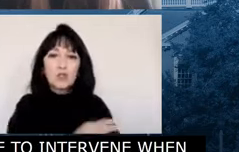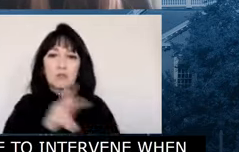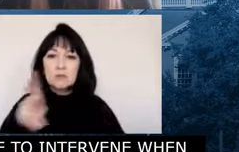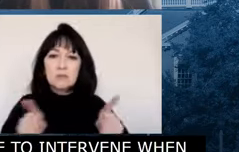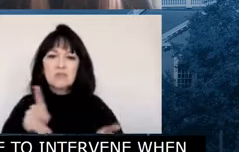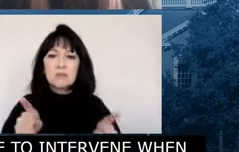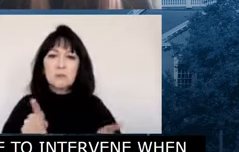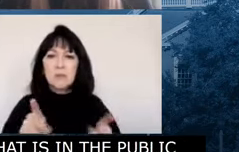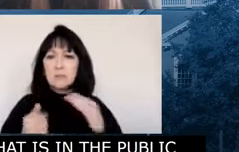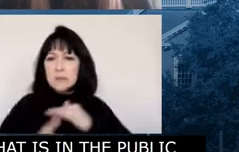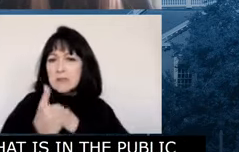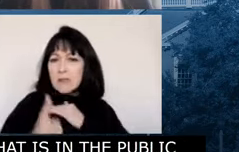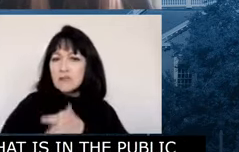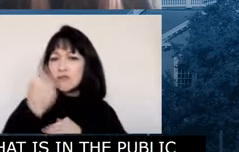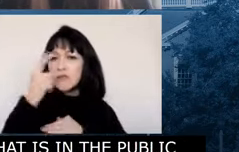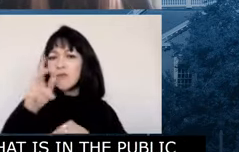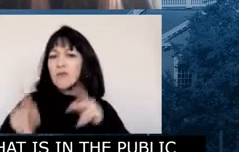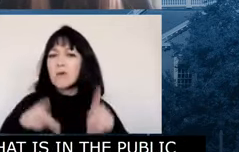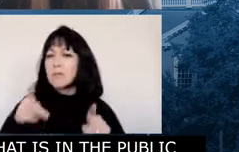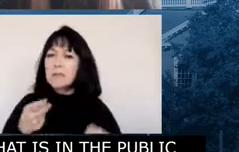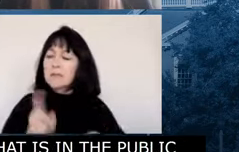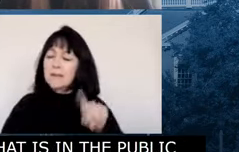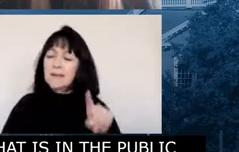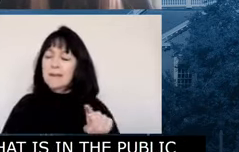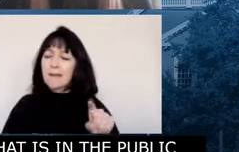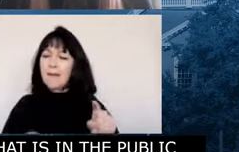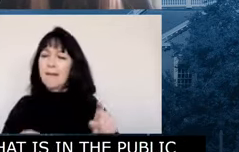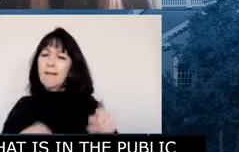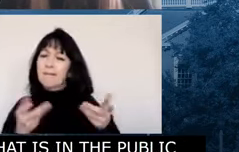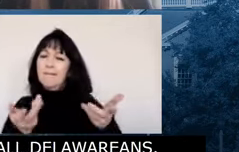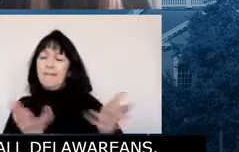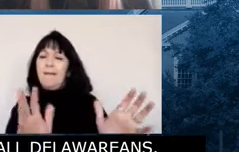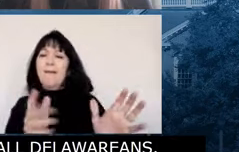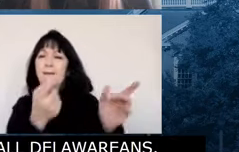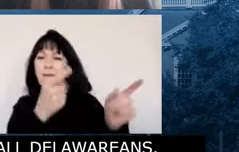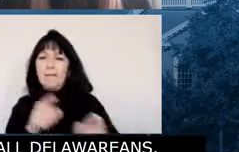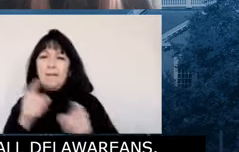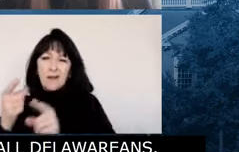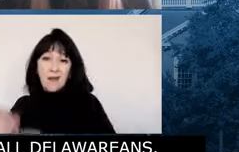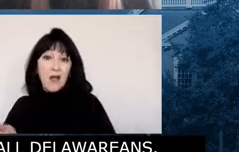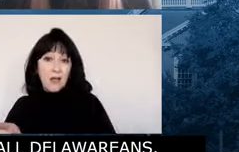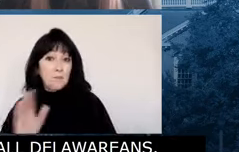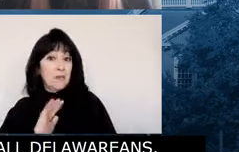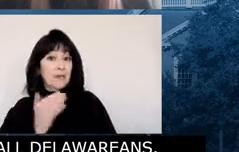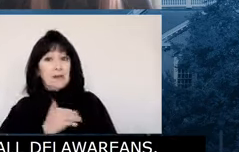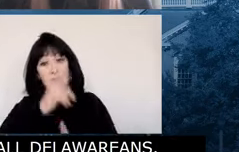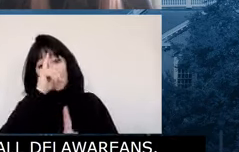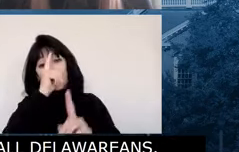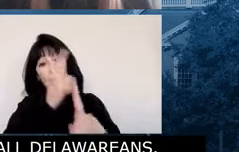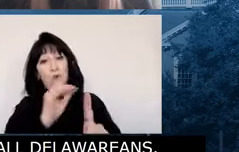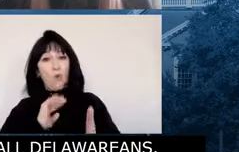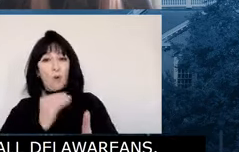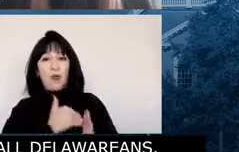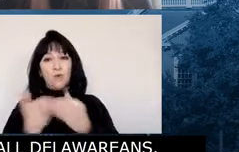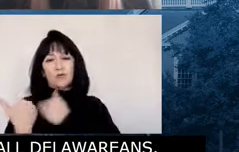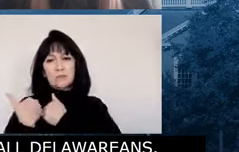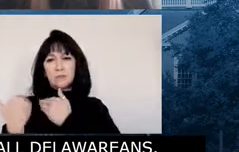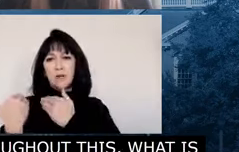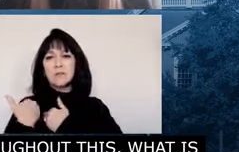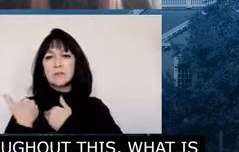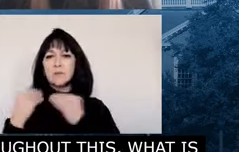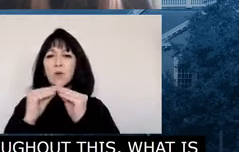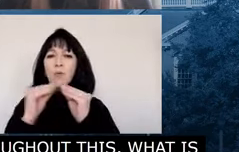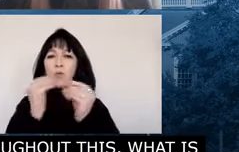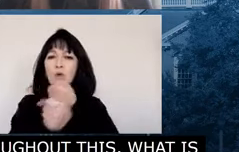North Star throughout this, is what's the best thing for the health and safety and wellness of every